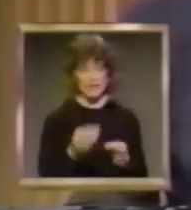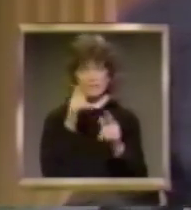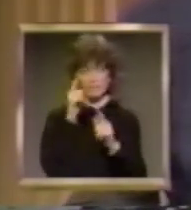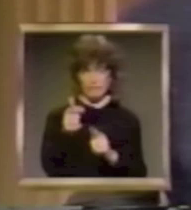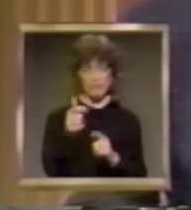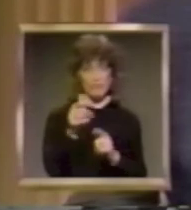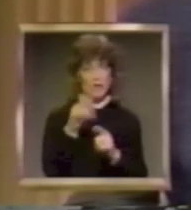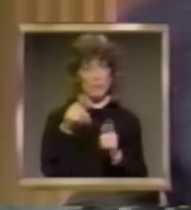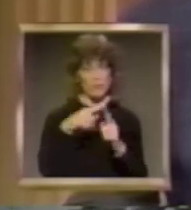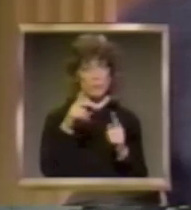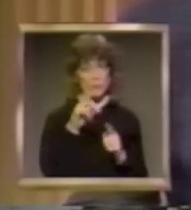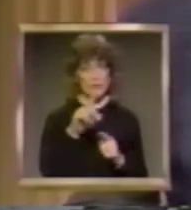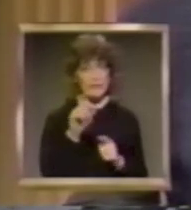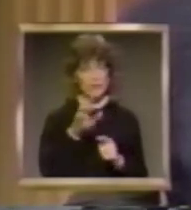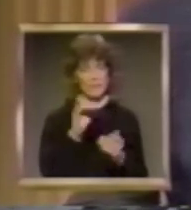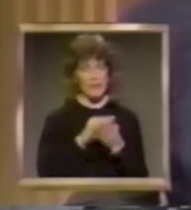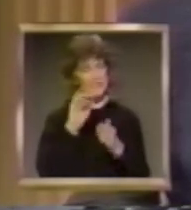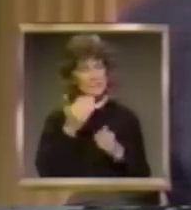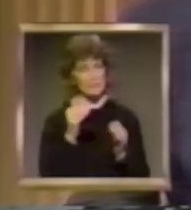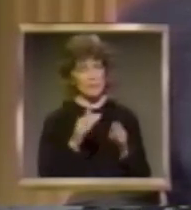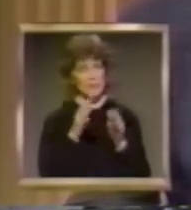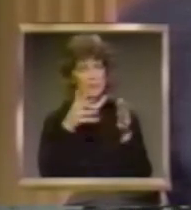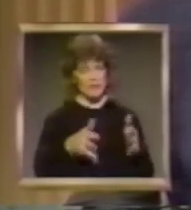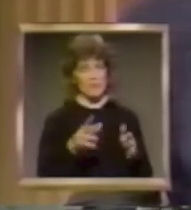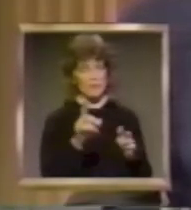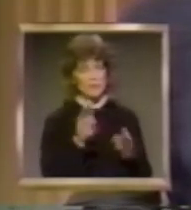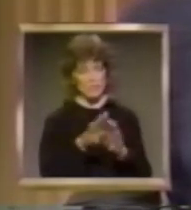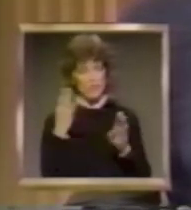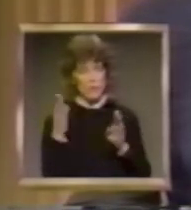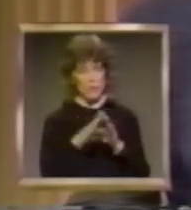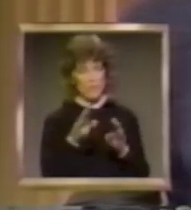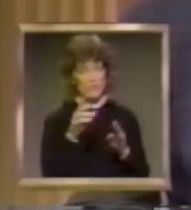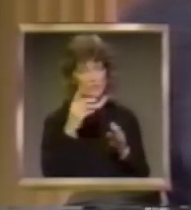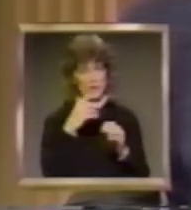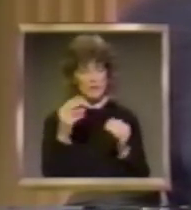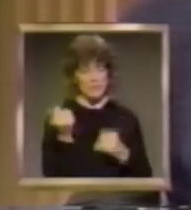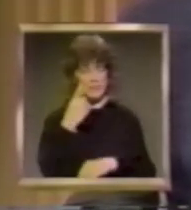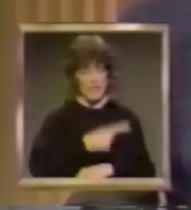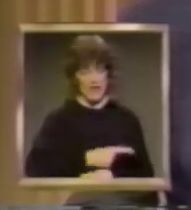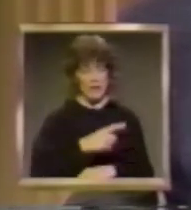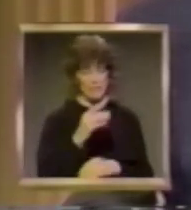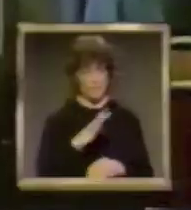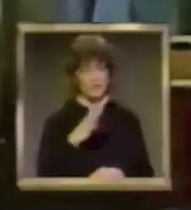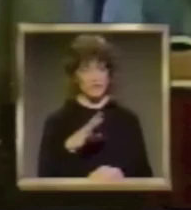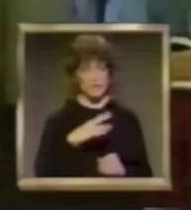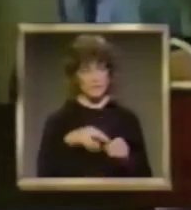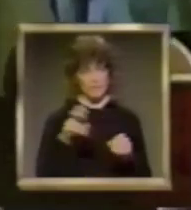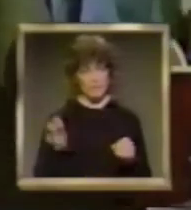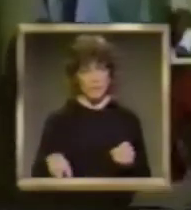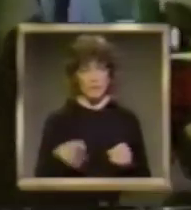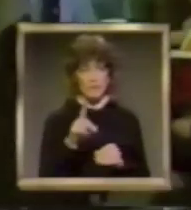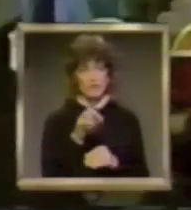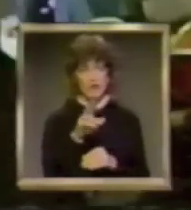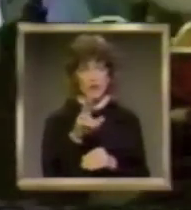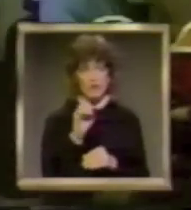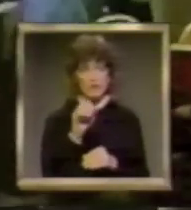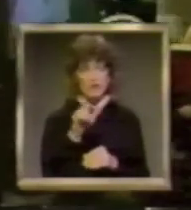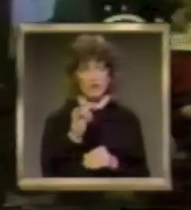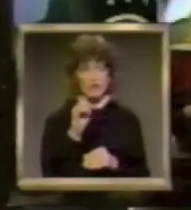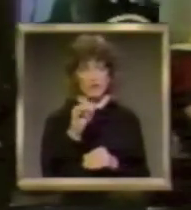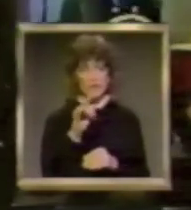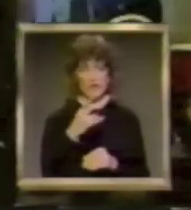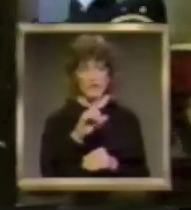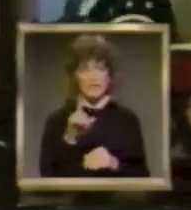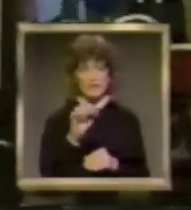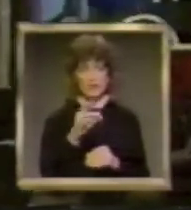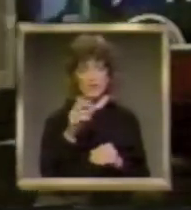Zinsser. That seemed to leave a door open for the educator, and today, she officially walked out of it. Dr. Elizabeth Zinsser and